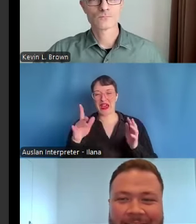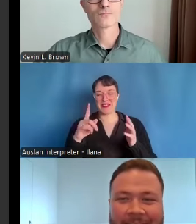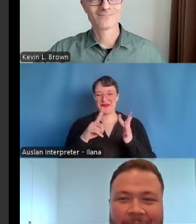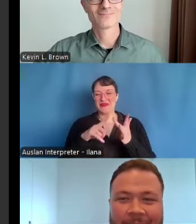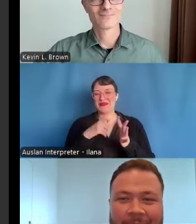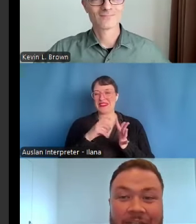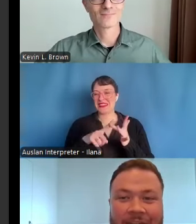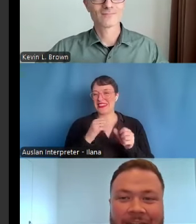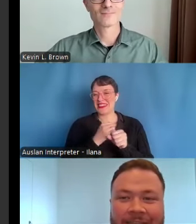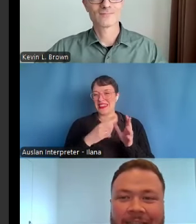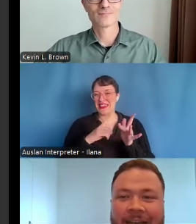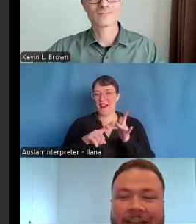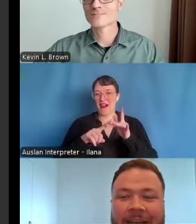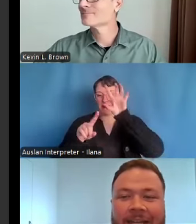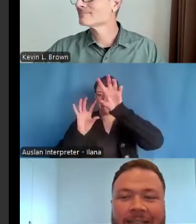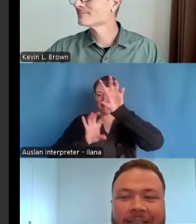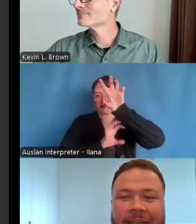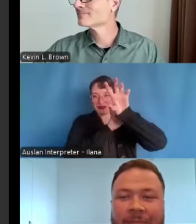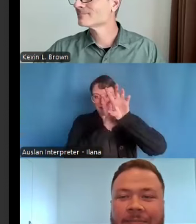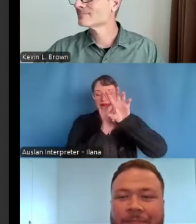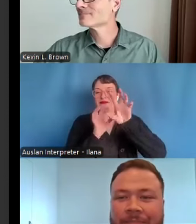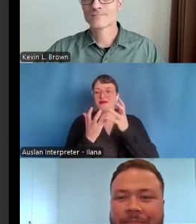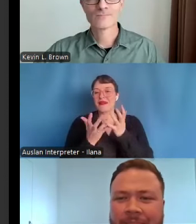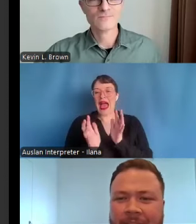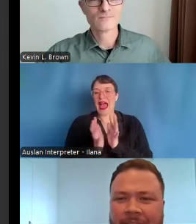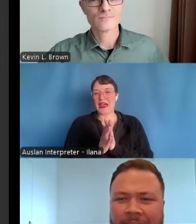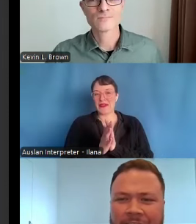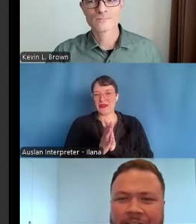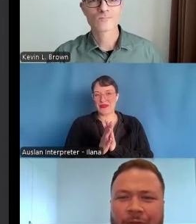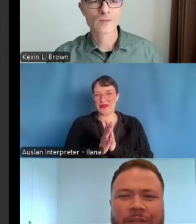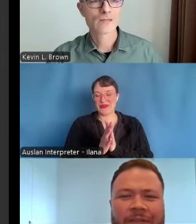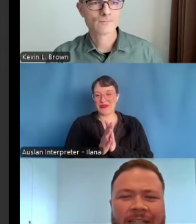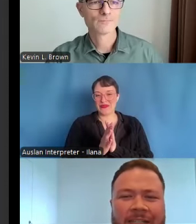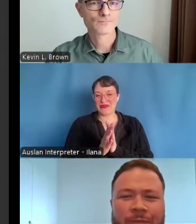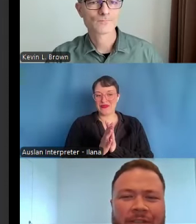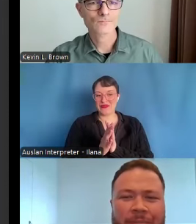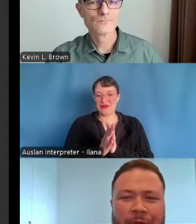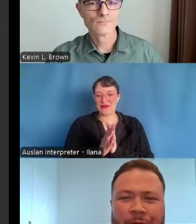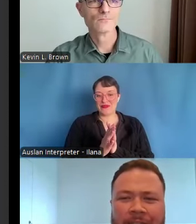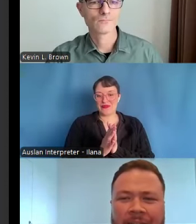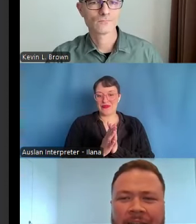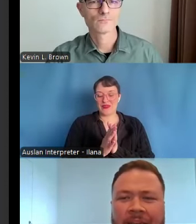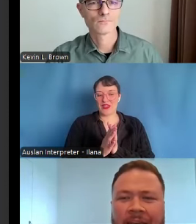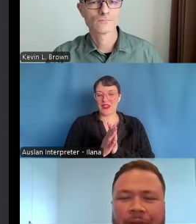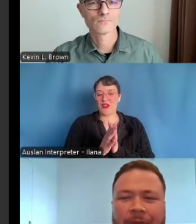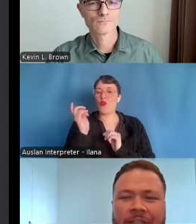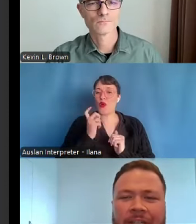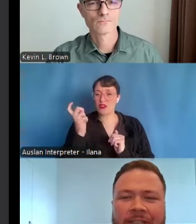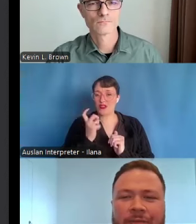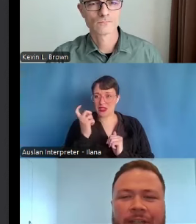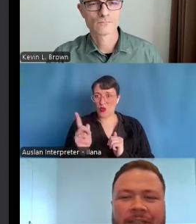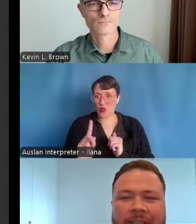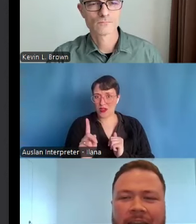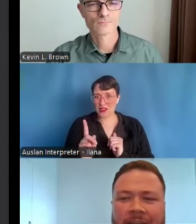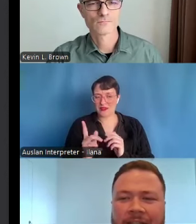adapted positioning statement in relation to what funders will support. And the question is,